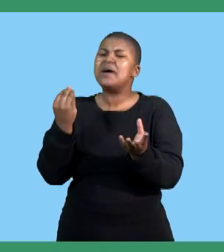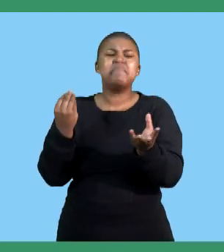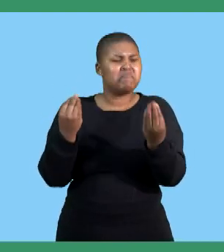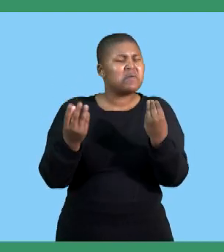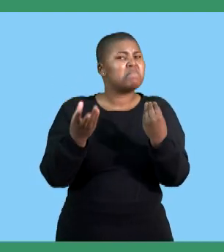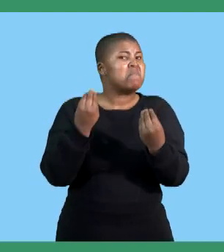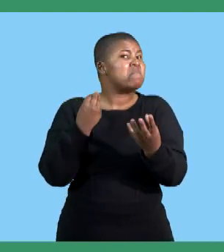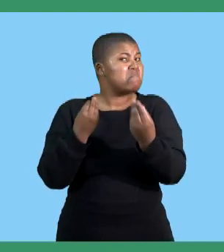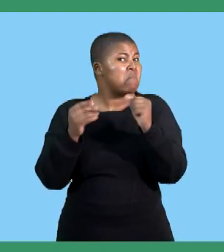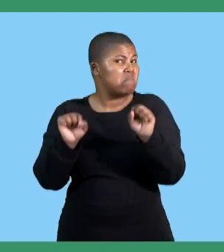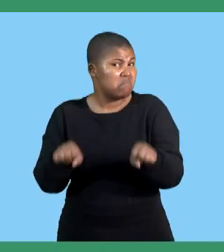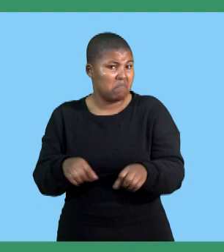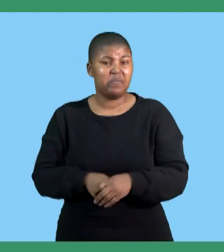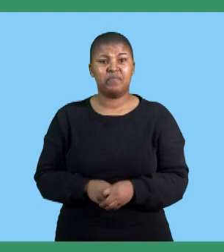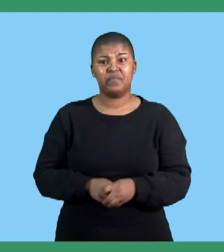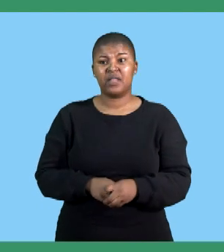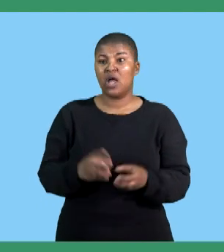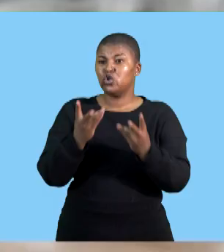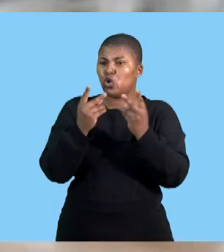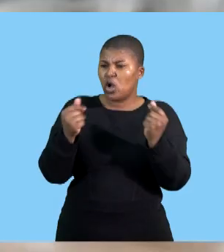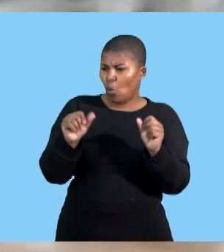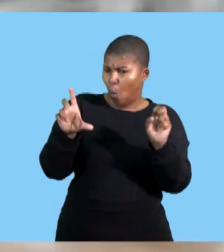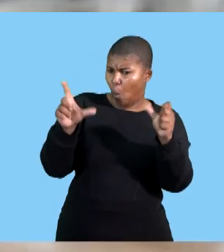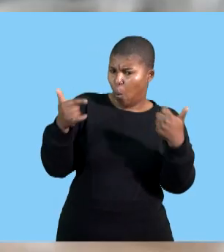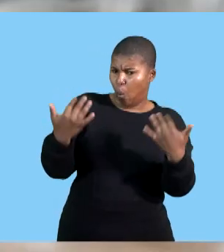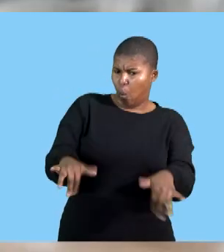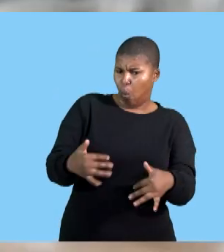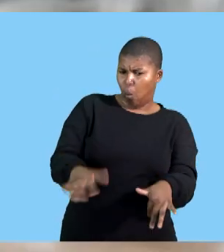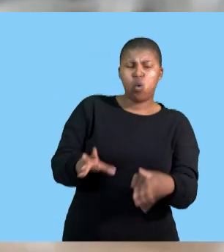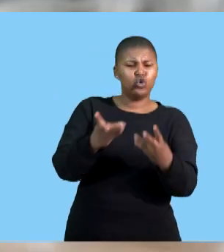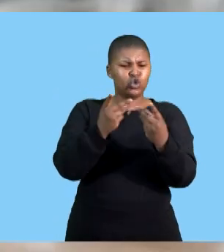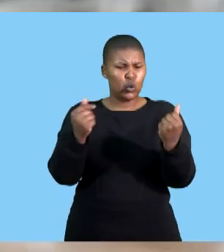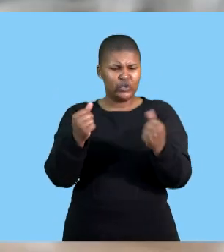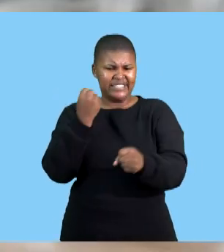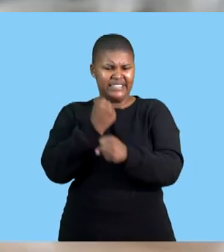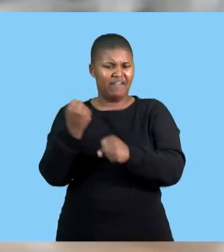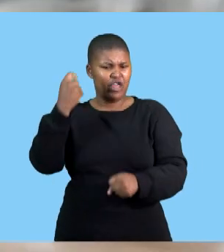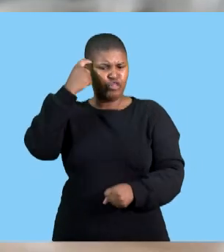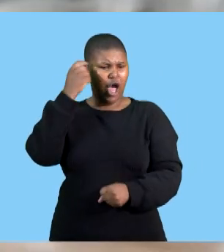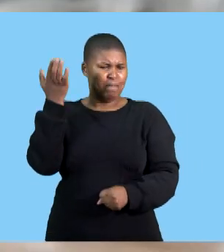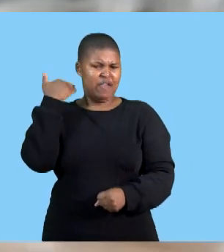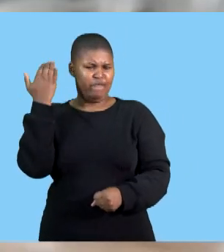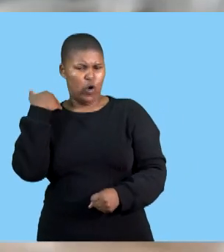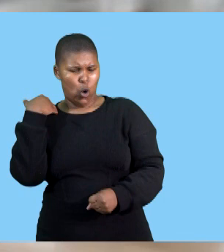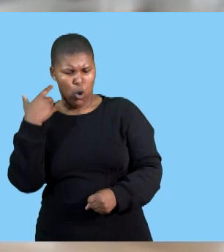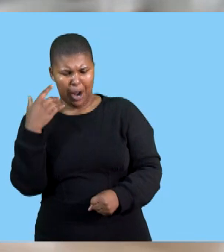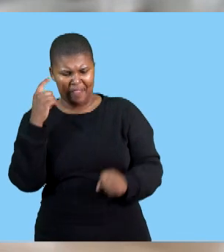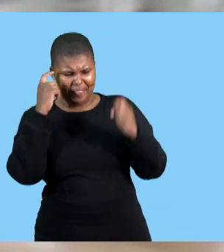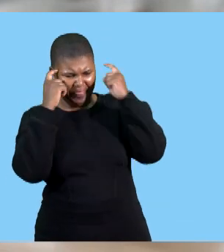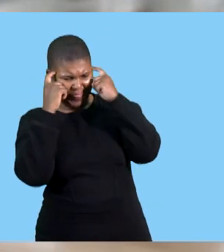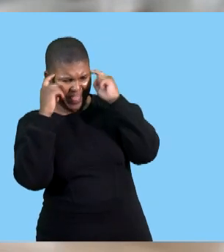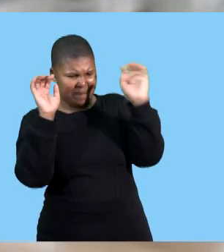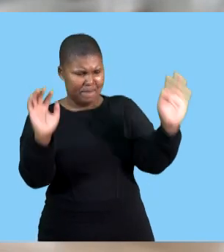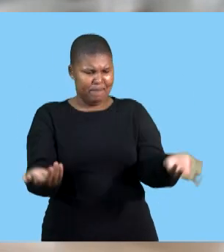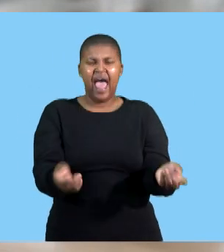the solutions that are very good, or the solutions that you would not have ordinarily got if you were applying